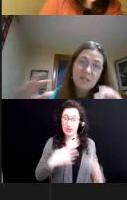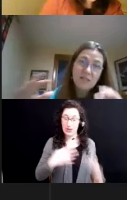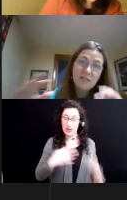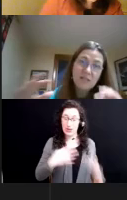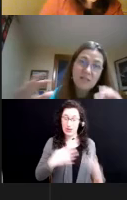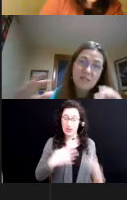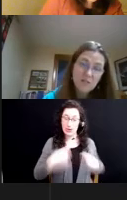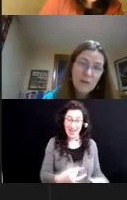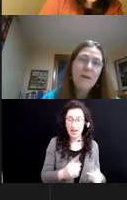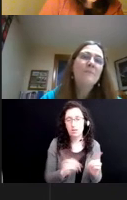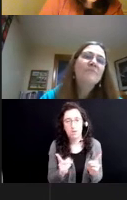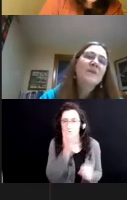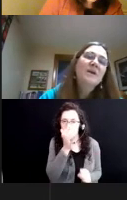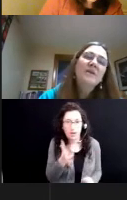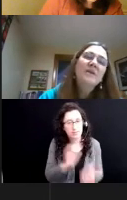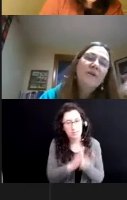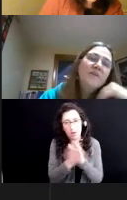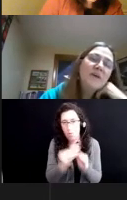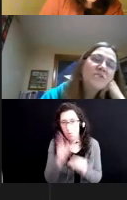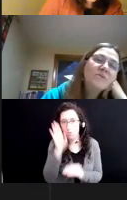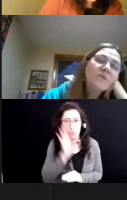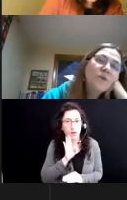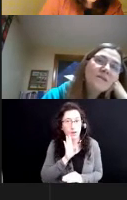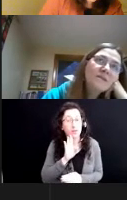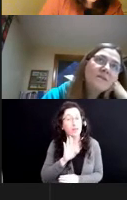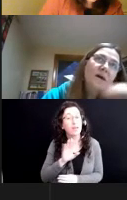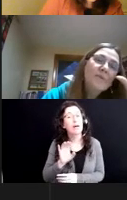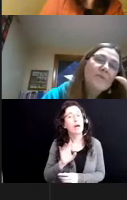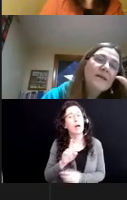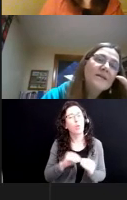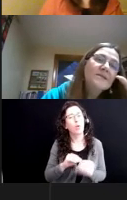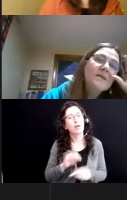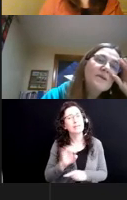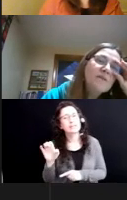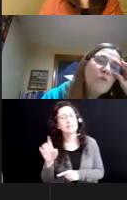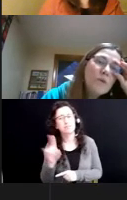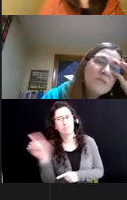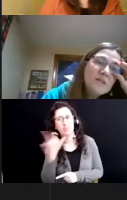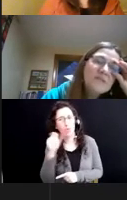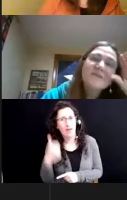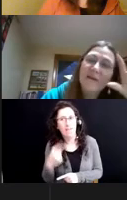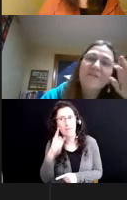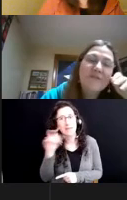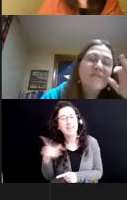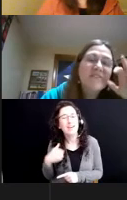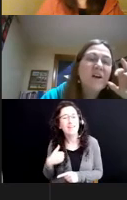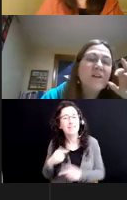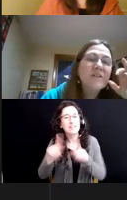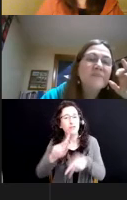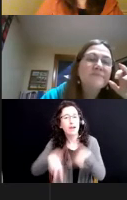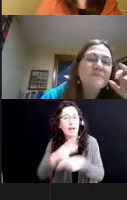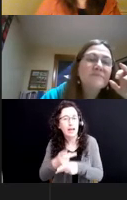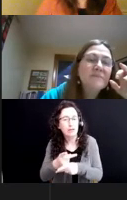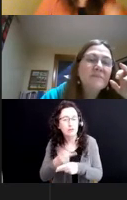they start to brown out. They don't have that issue in the Midwest and the upper plains because they have warm season grasses. They have different